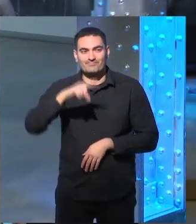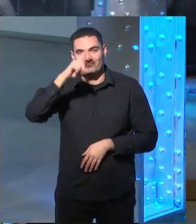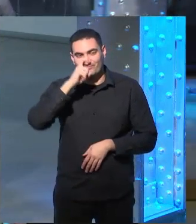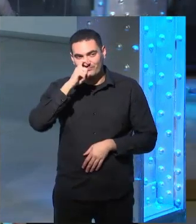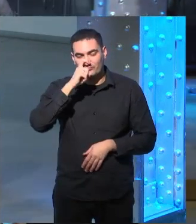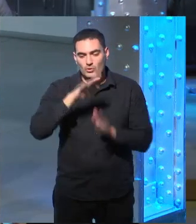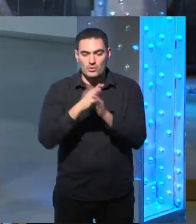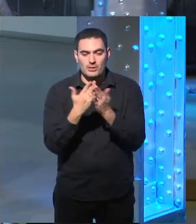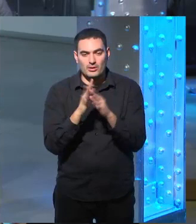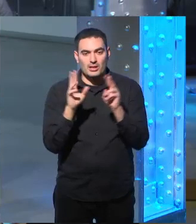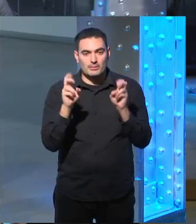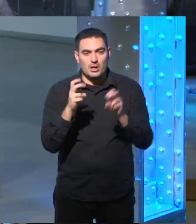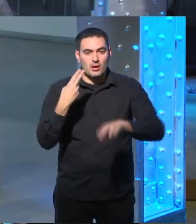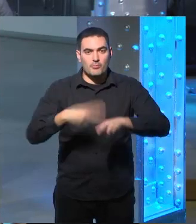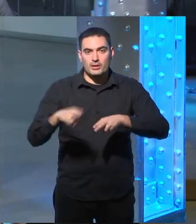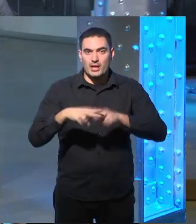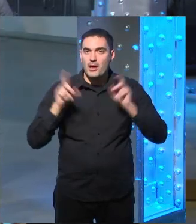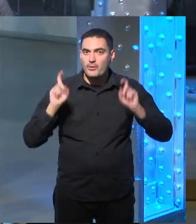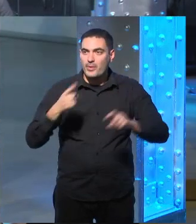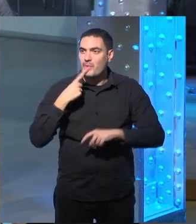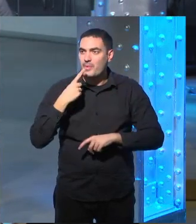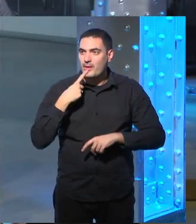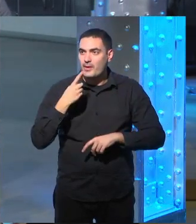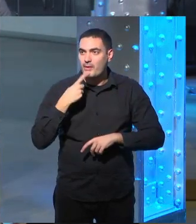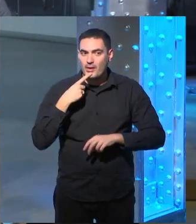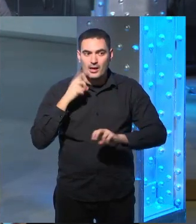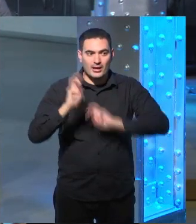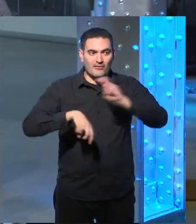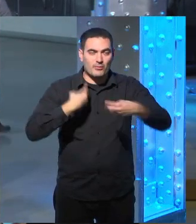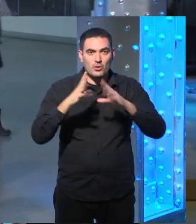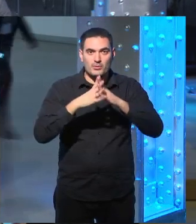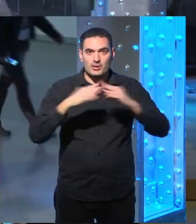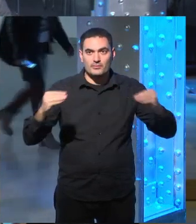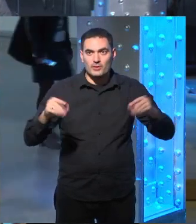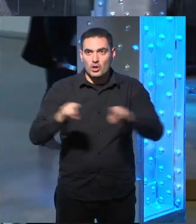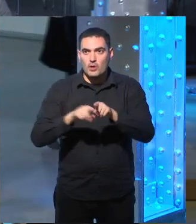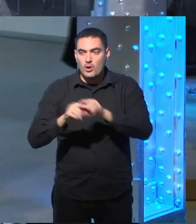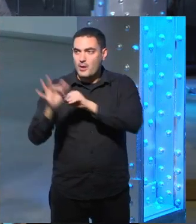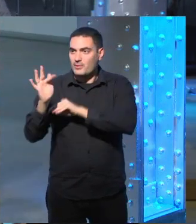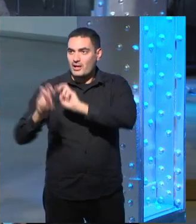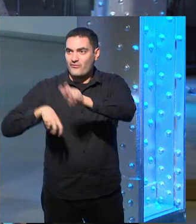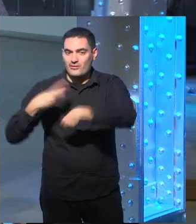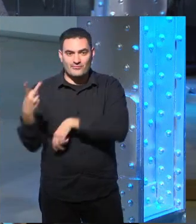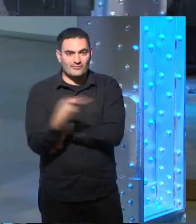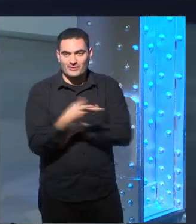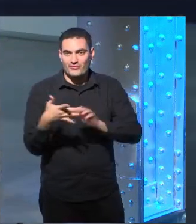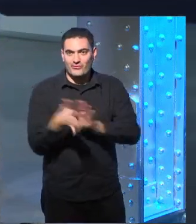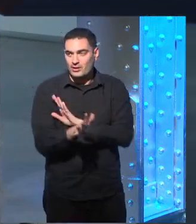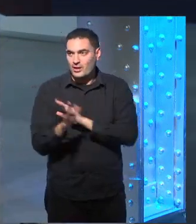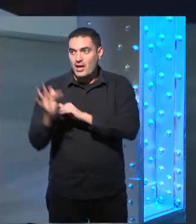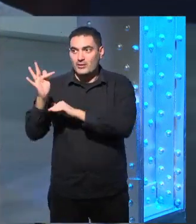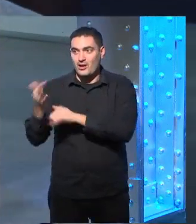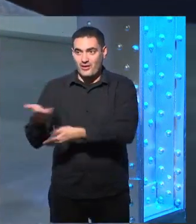and change it all together. I remember a sentence that I quote that I read that said, reforming a